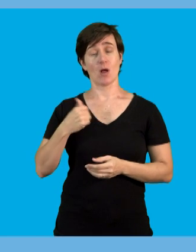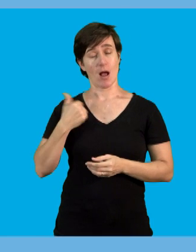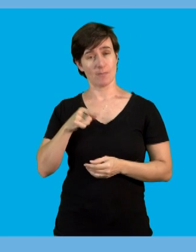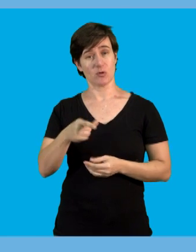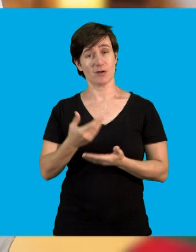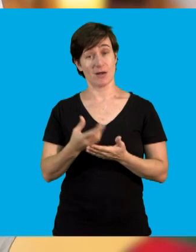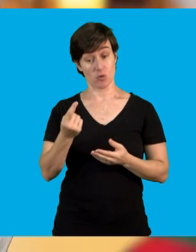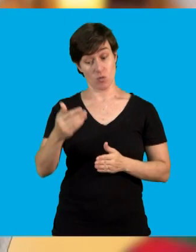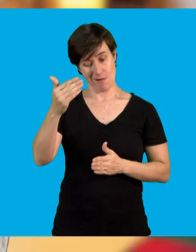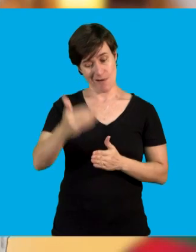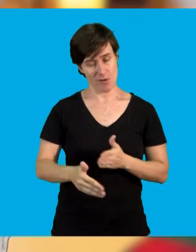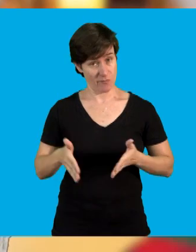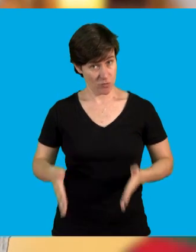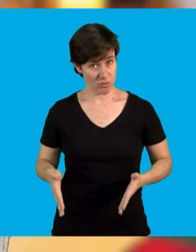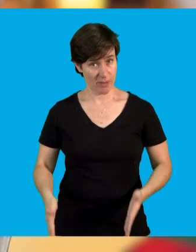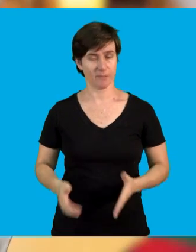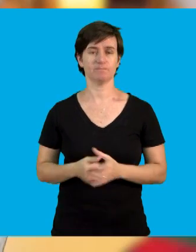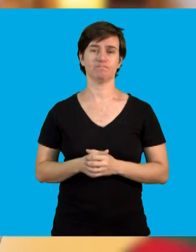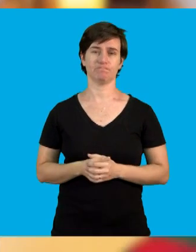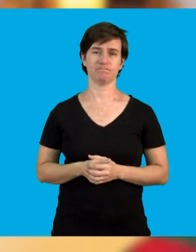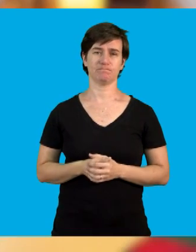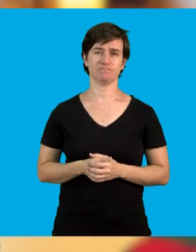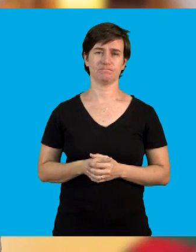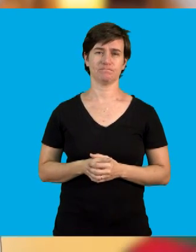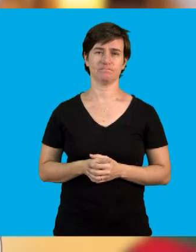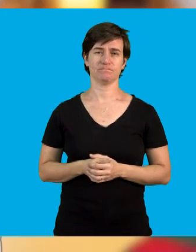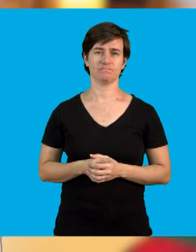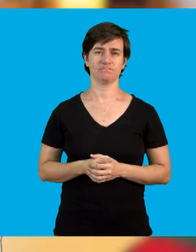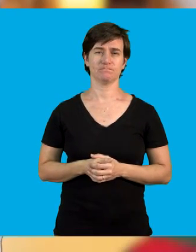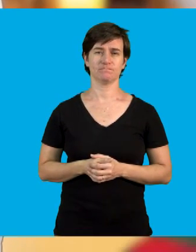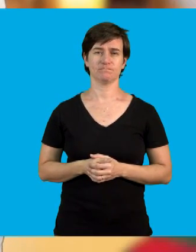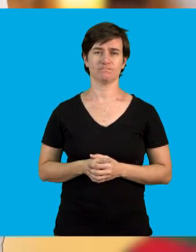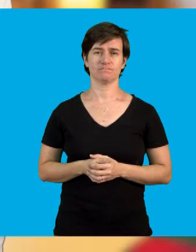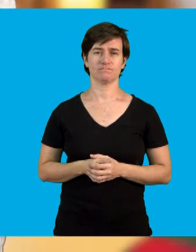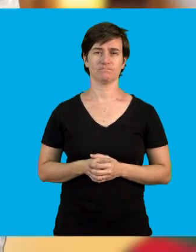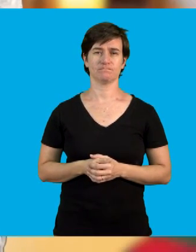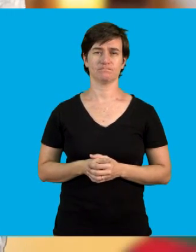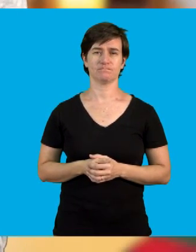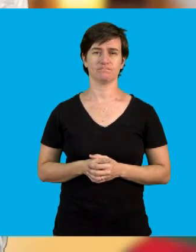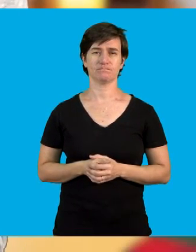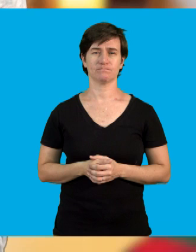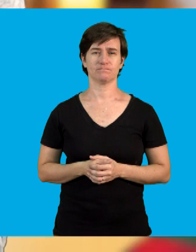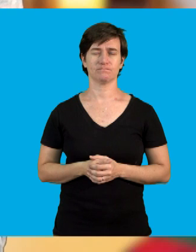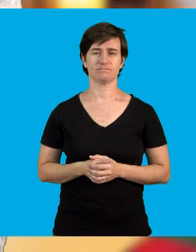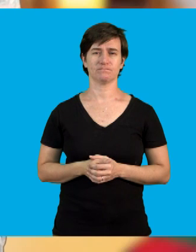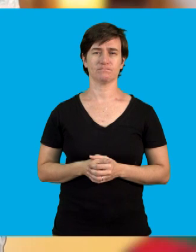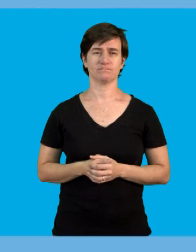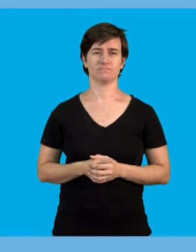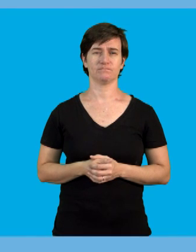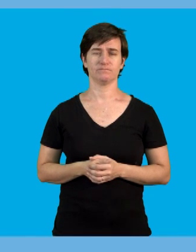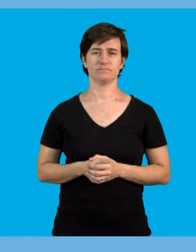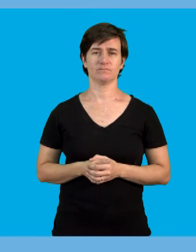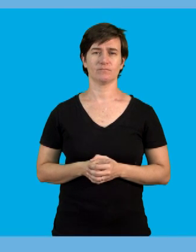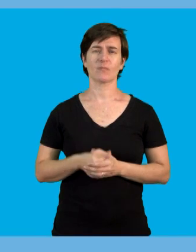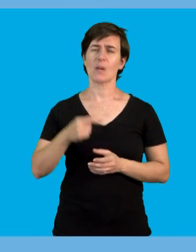to be able to know by the end of this lesson. But in order for you to know those things, we are going to be looking at the main idea. As we have